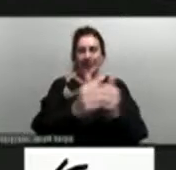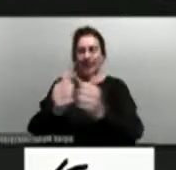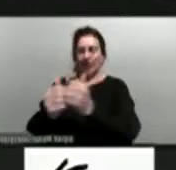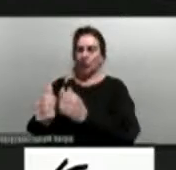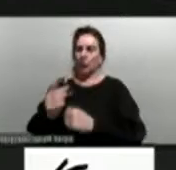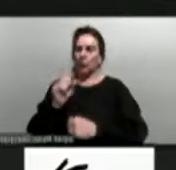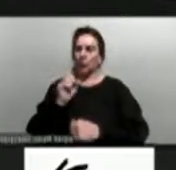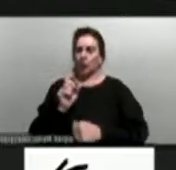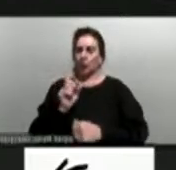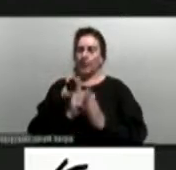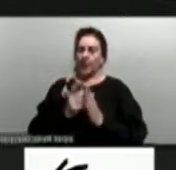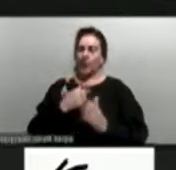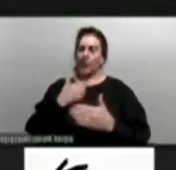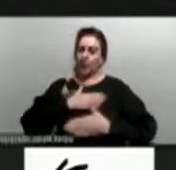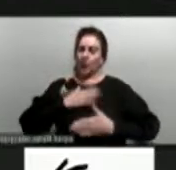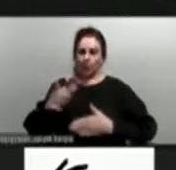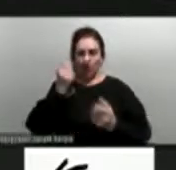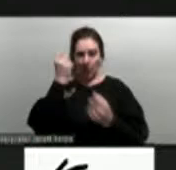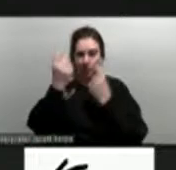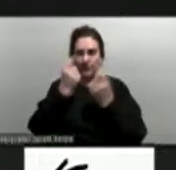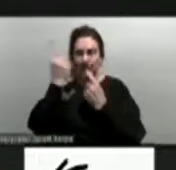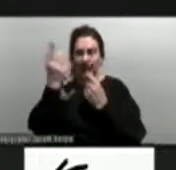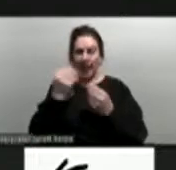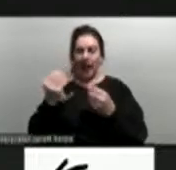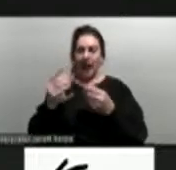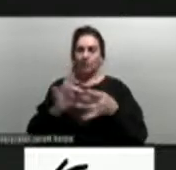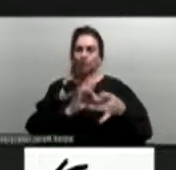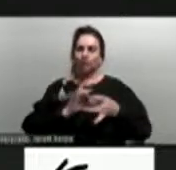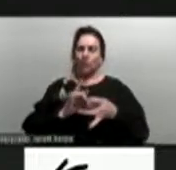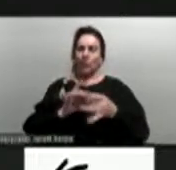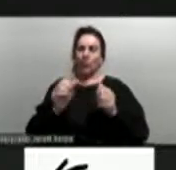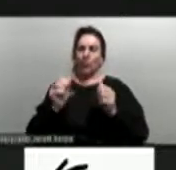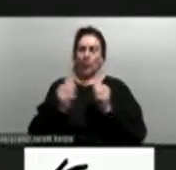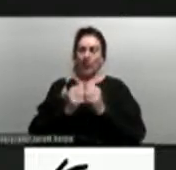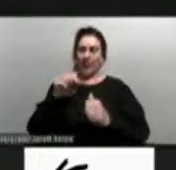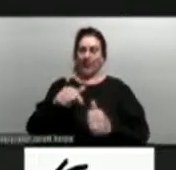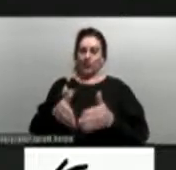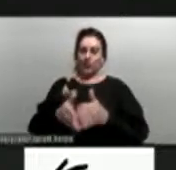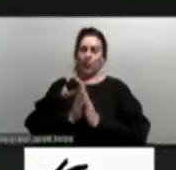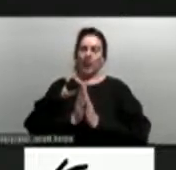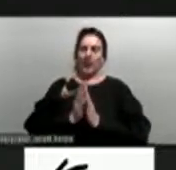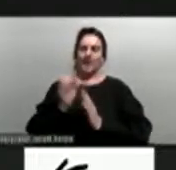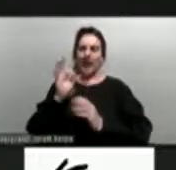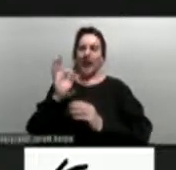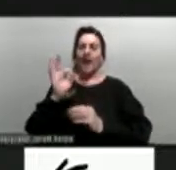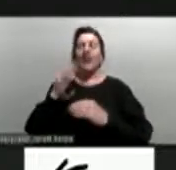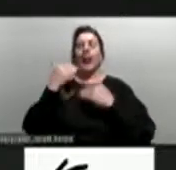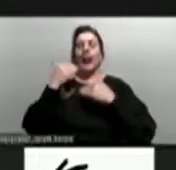We appreciate your understanding and cooperation with this request. With that said,